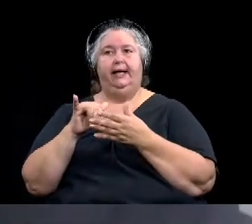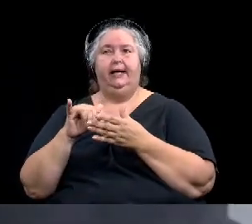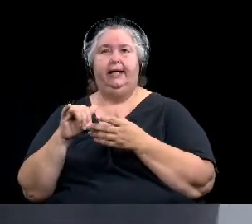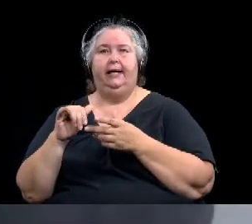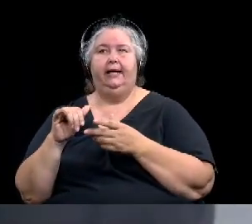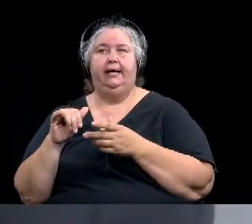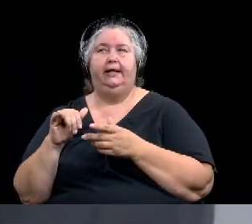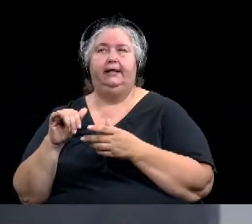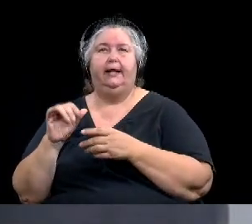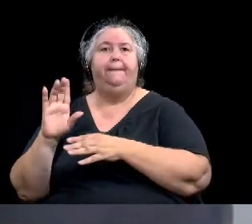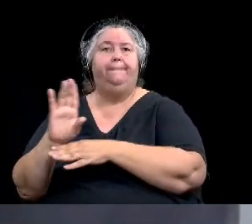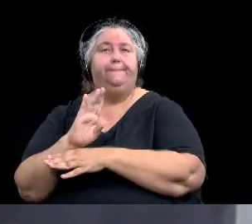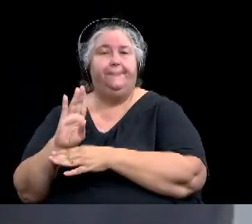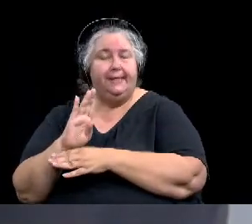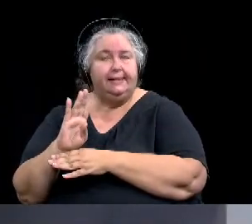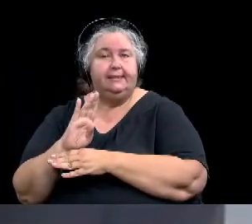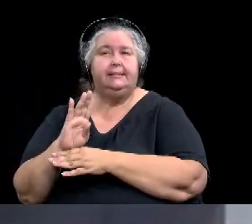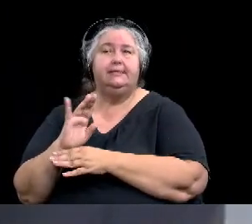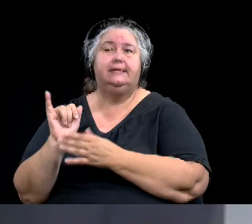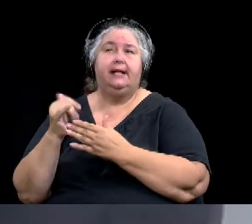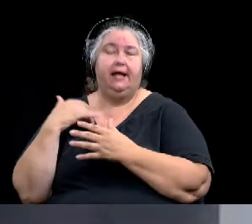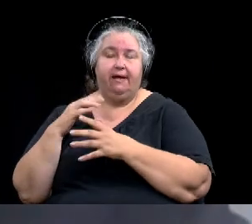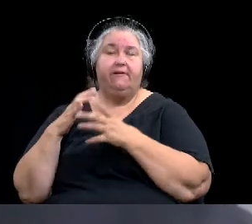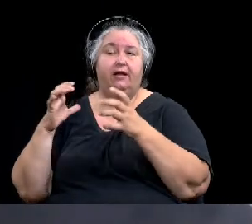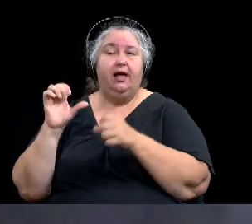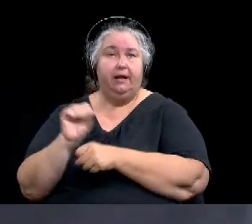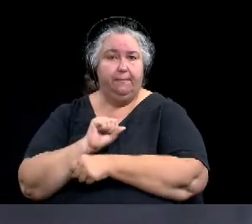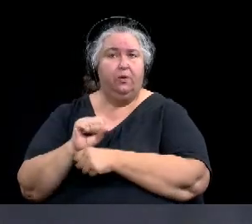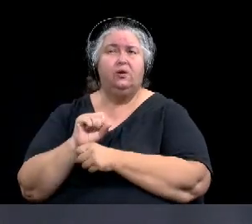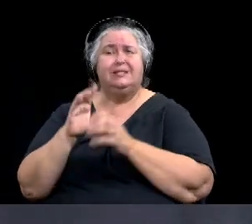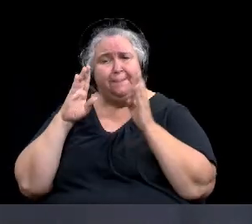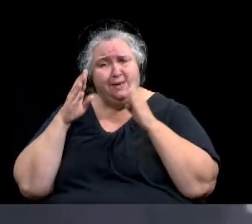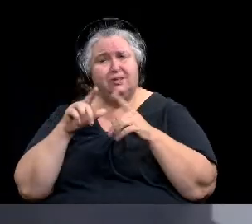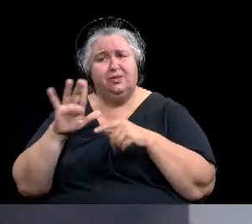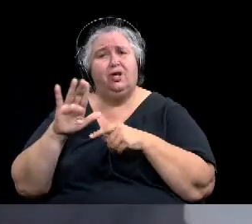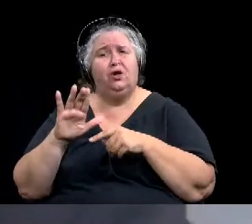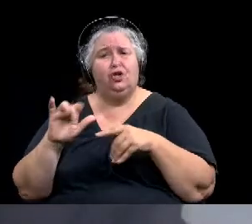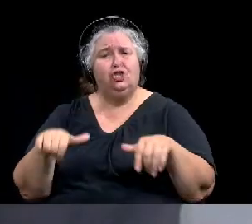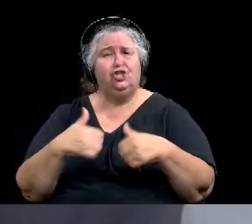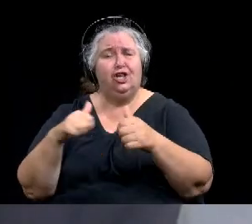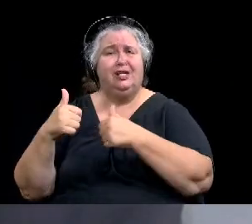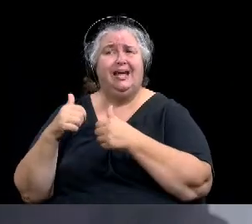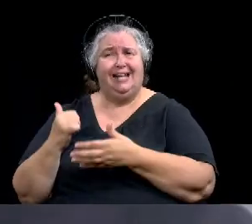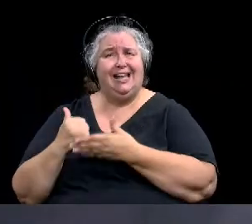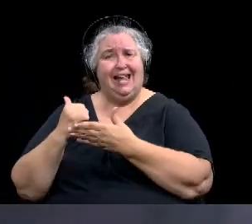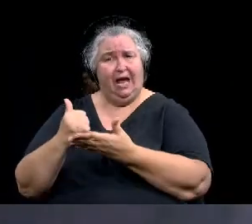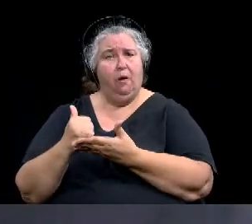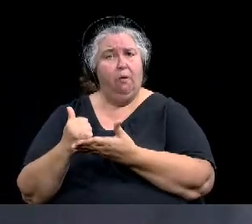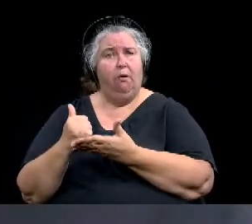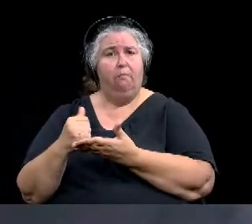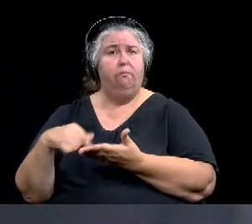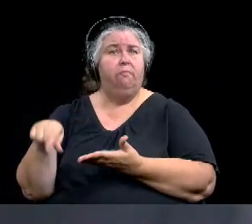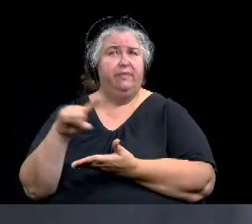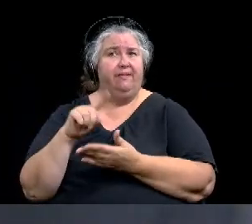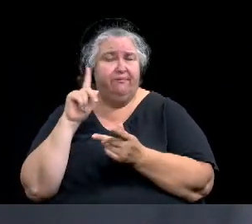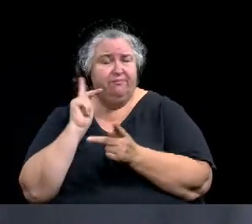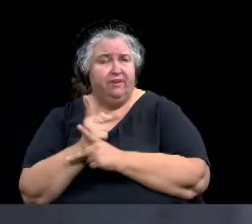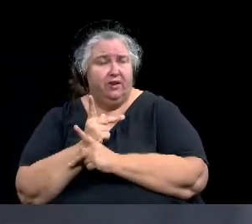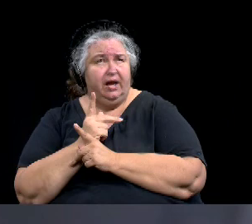the challenges that their employees are having and try to figure out ways to help them through all this thing. And